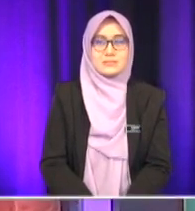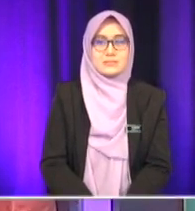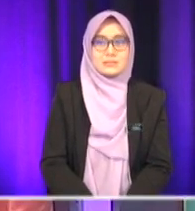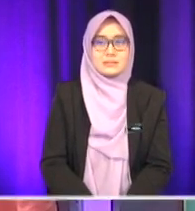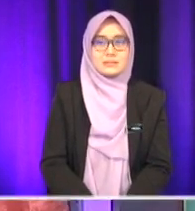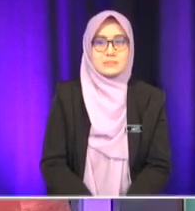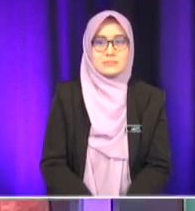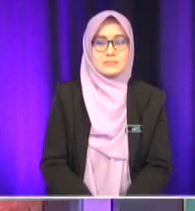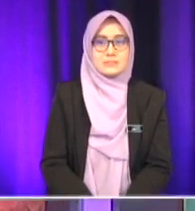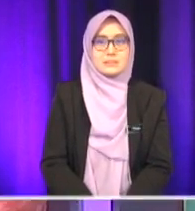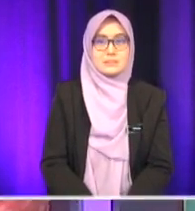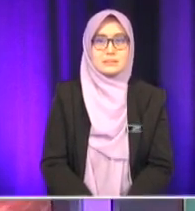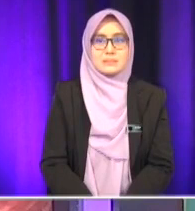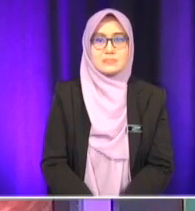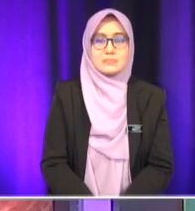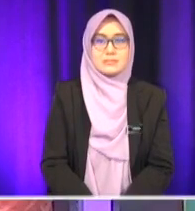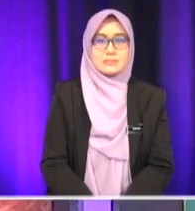be? Is it